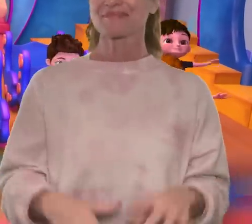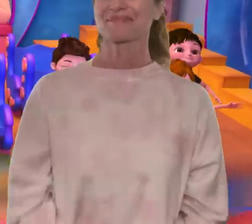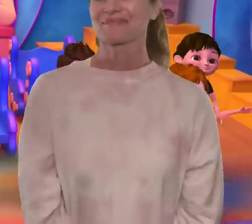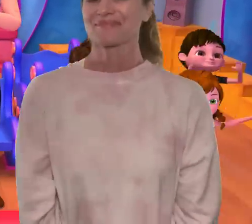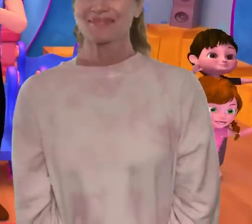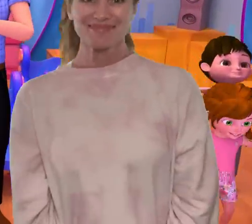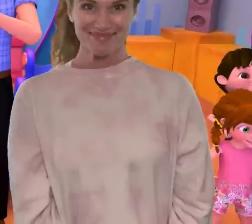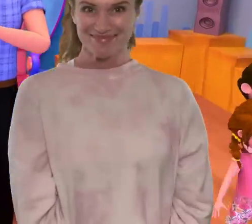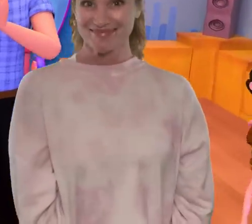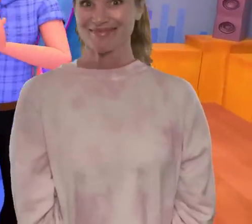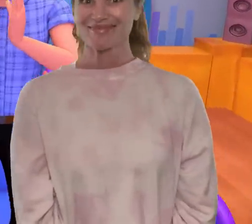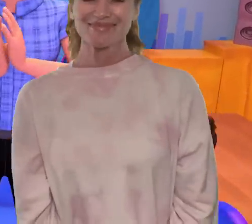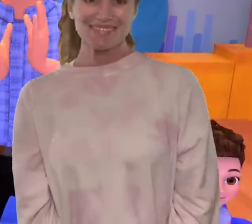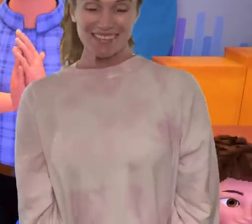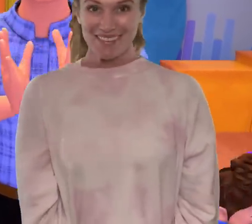Australia